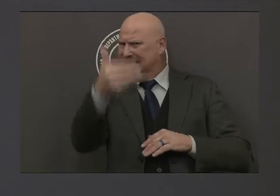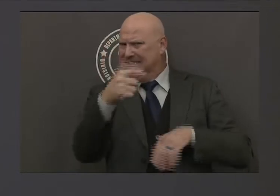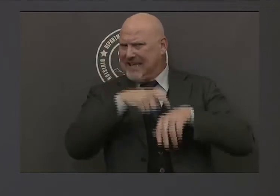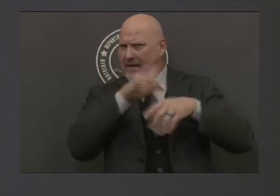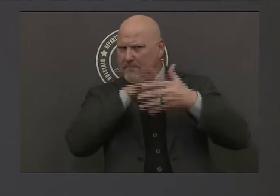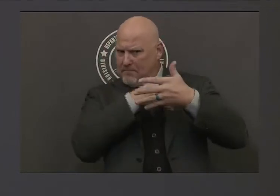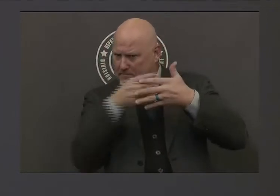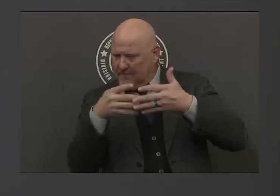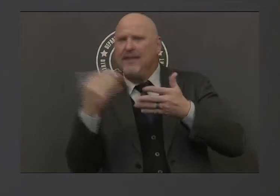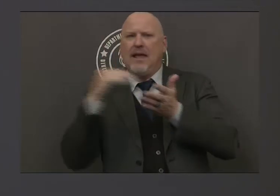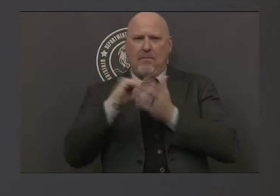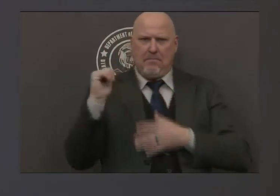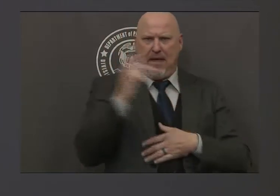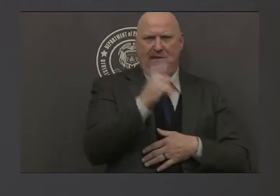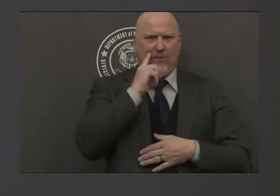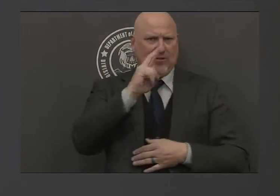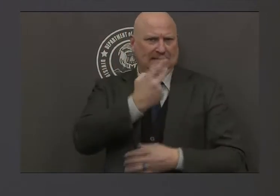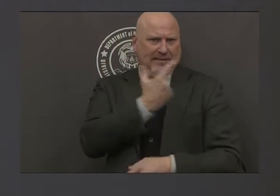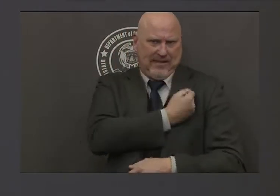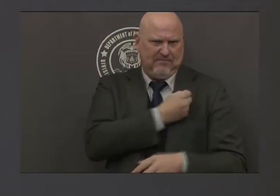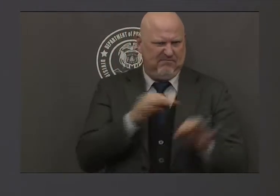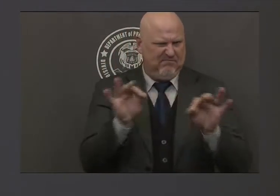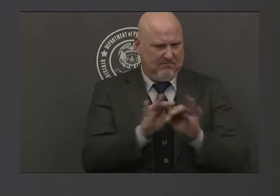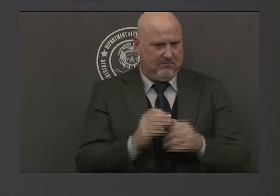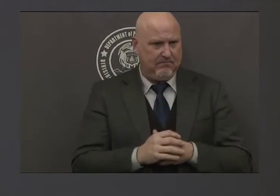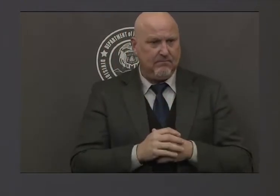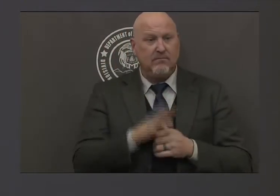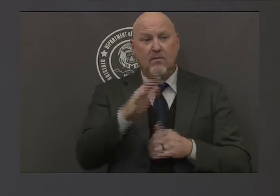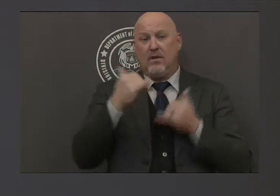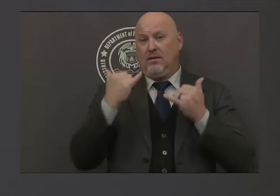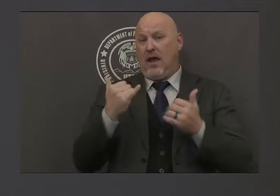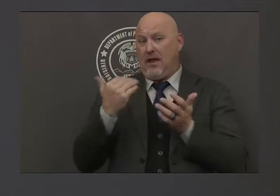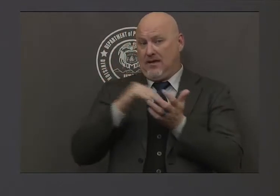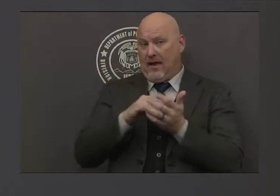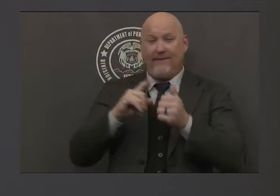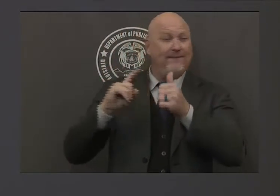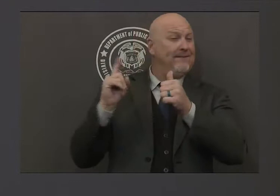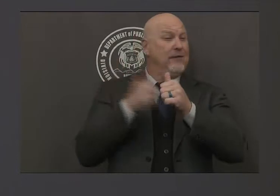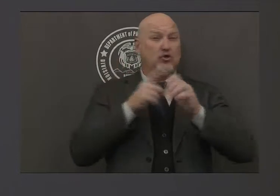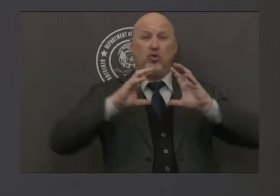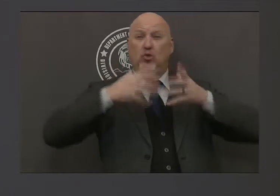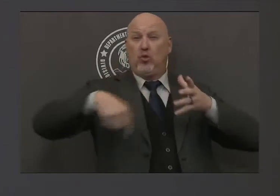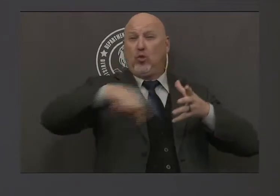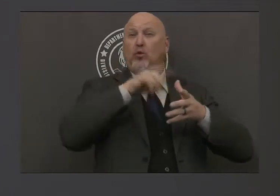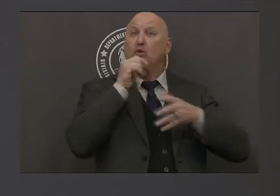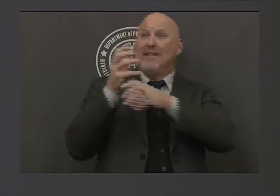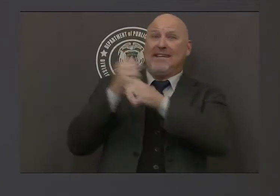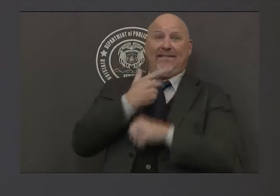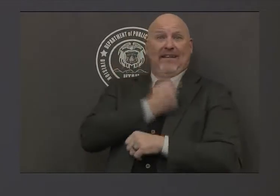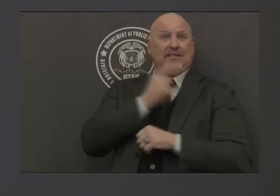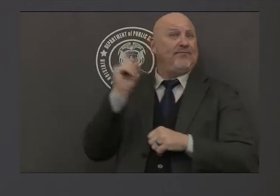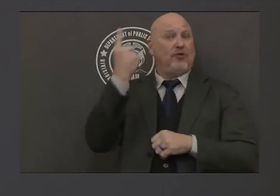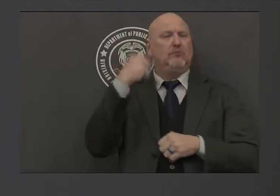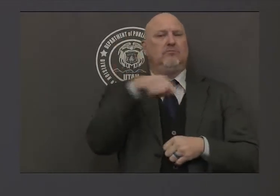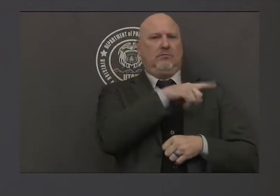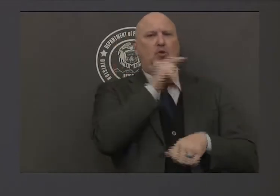vaccine deployment will center around our hospitals and our pharmacies, and then our pharmacies